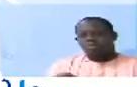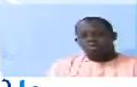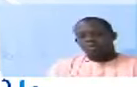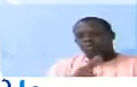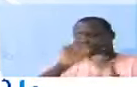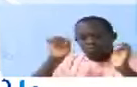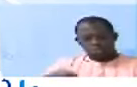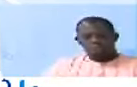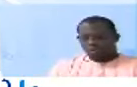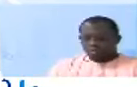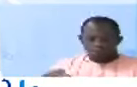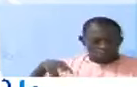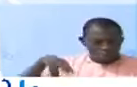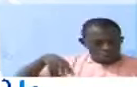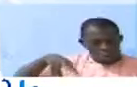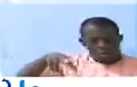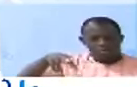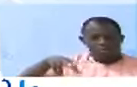be able to walk even.